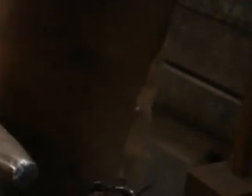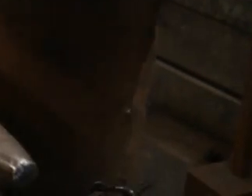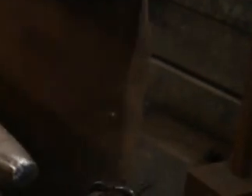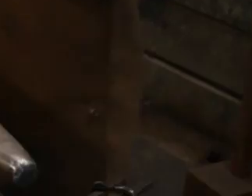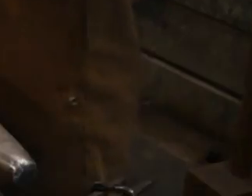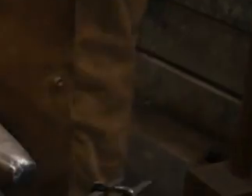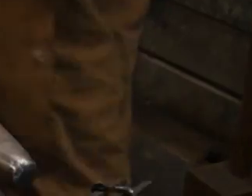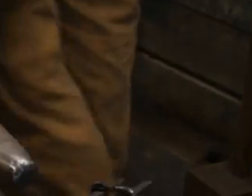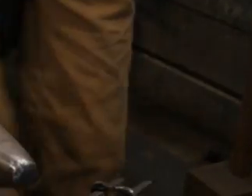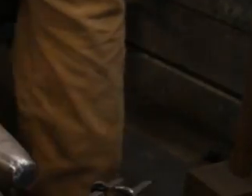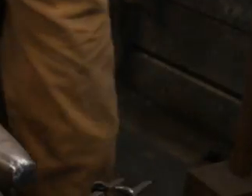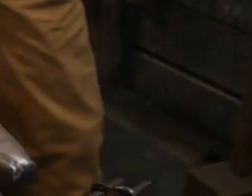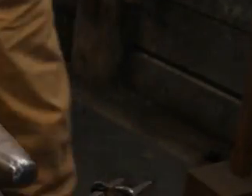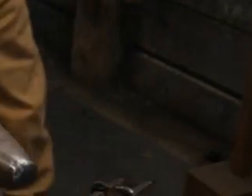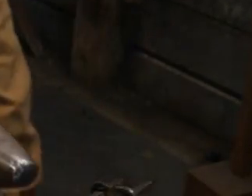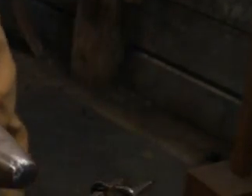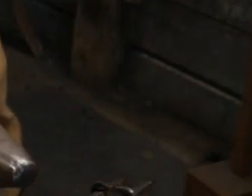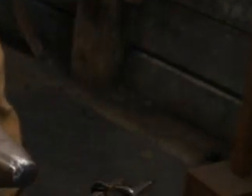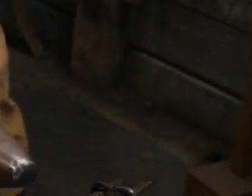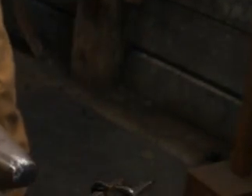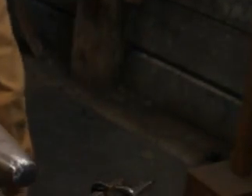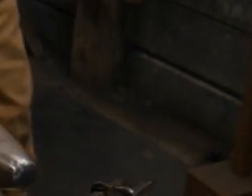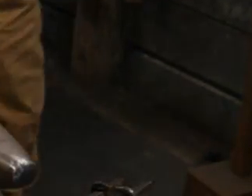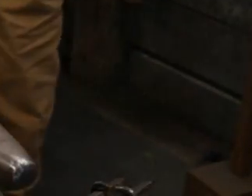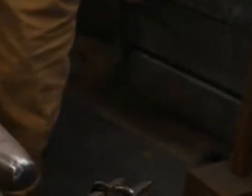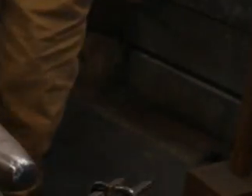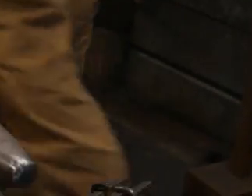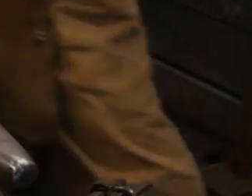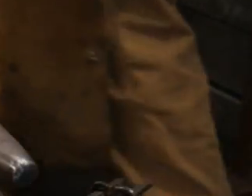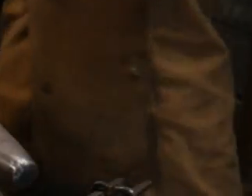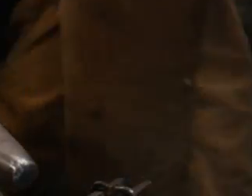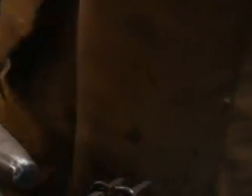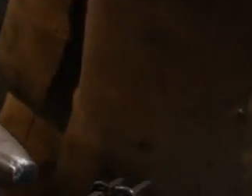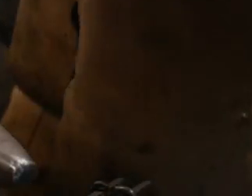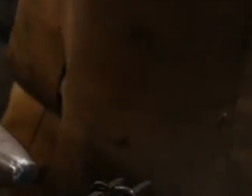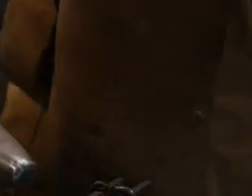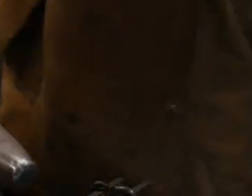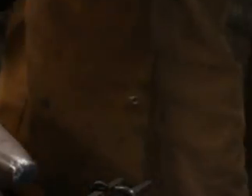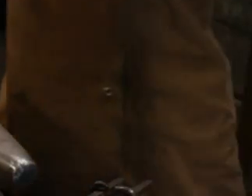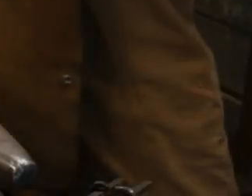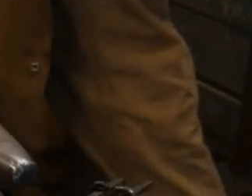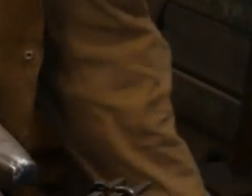off. And then we will move on to the second cheek.